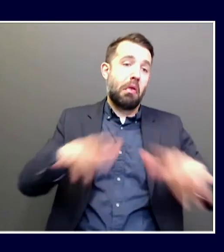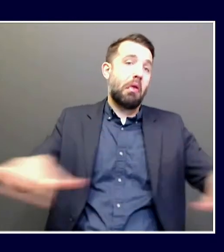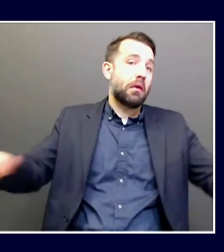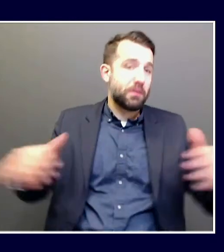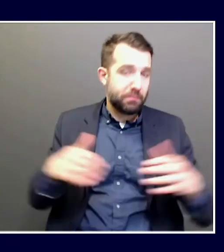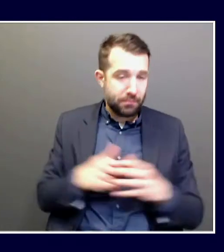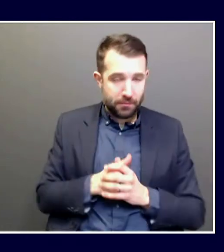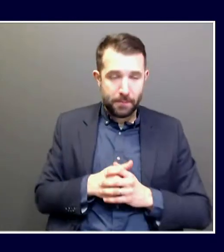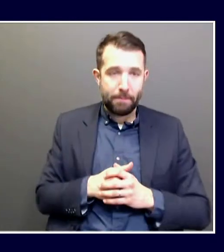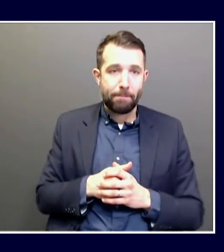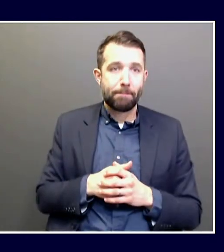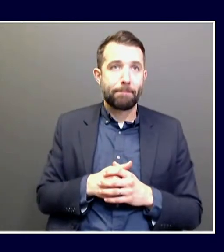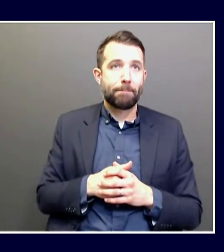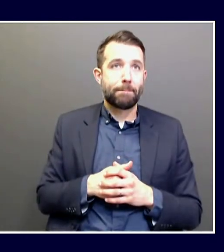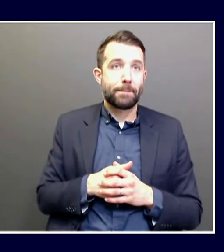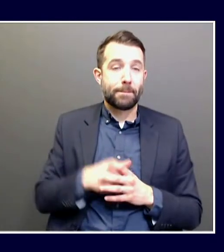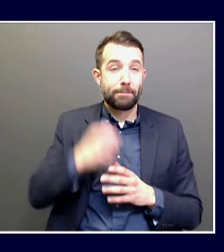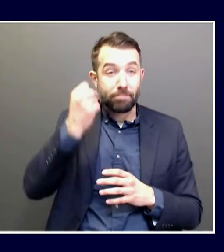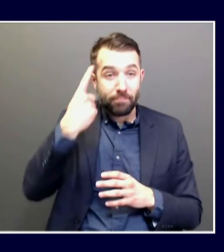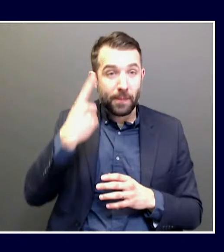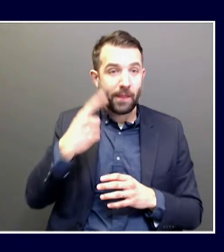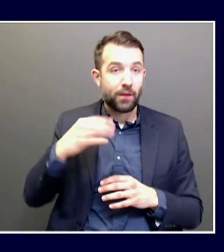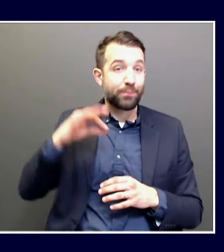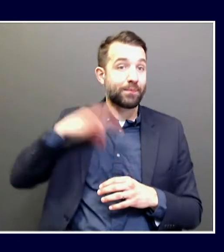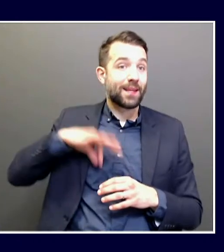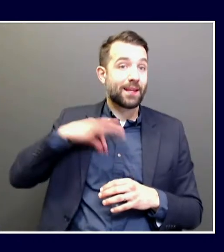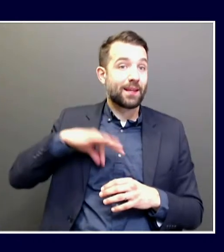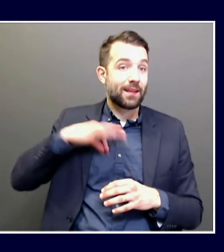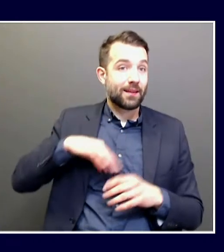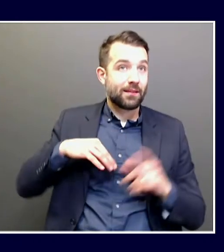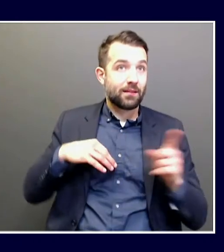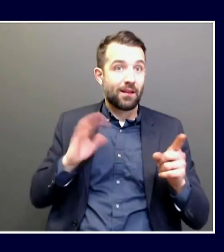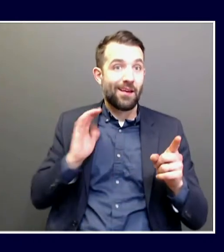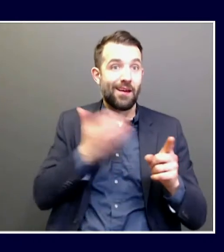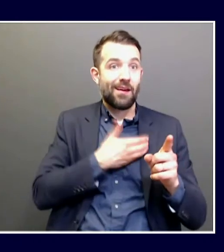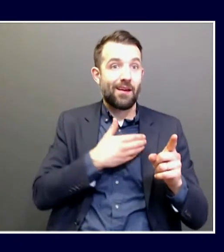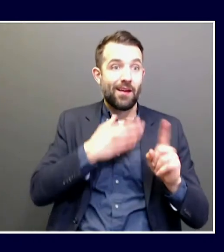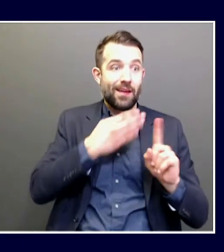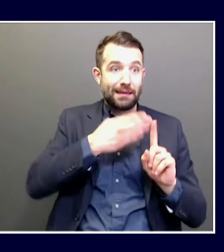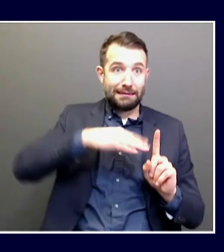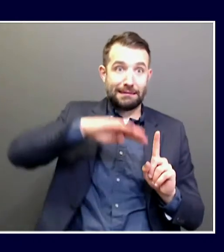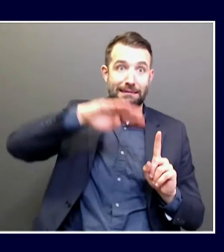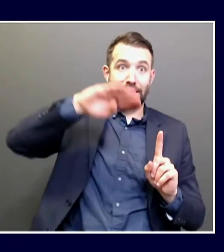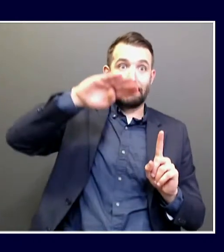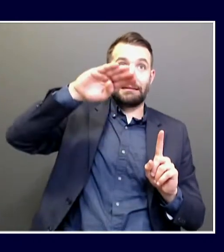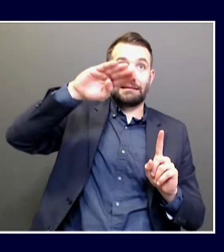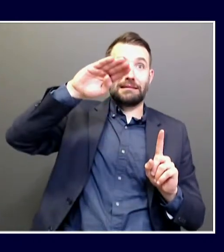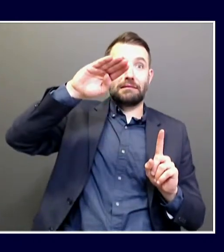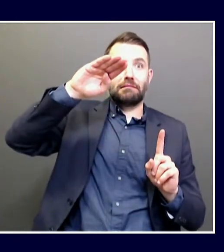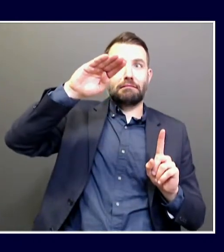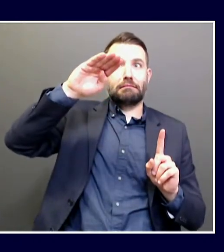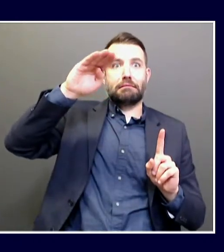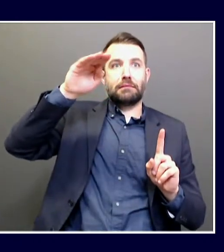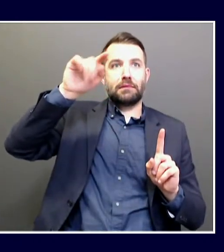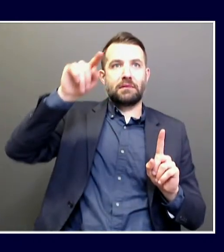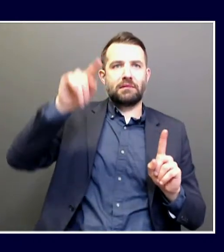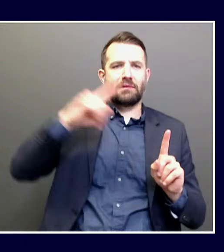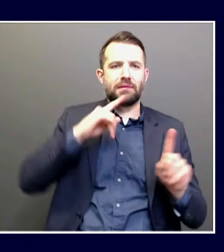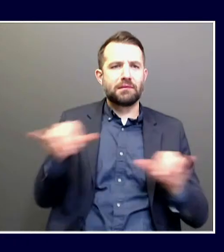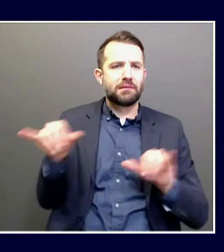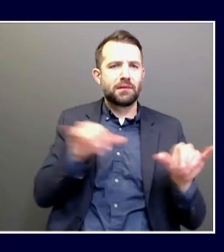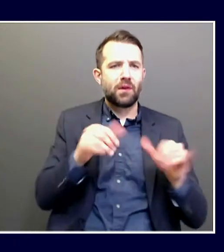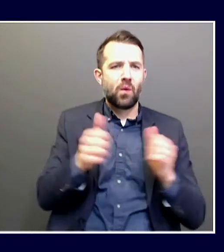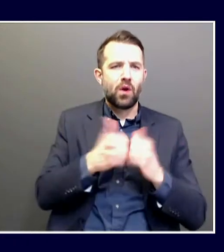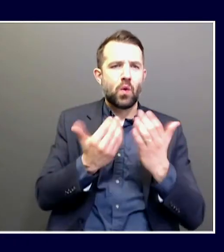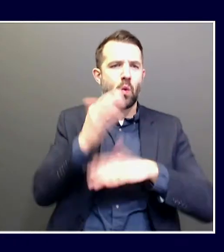Maine followed largely the same path in the expansion of Omicron that the rest of New England did. Maybe a few